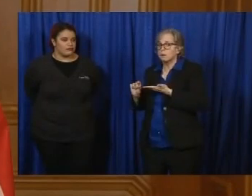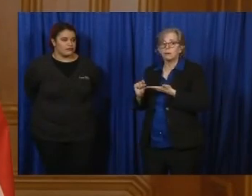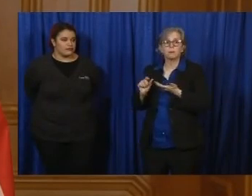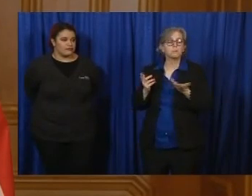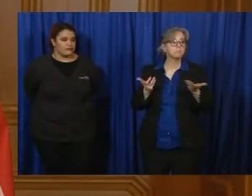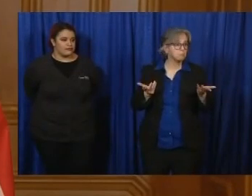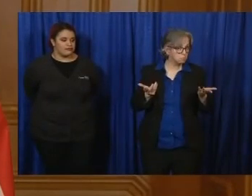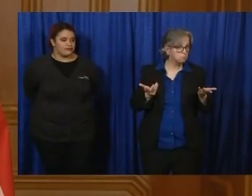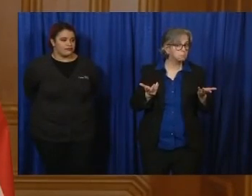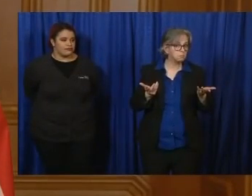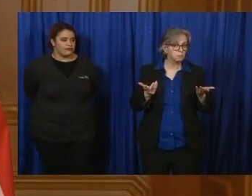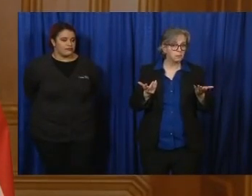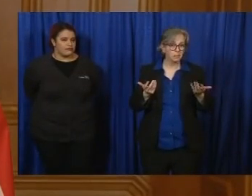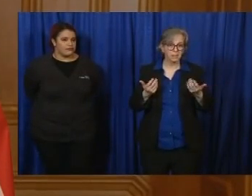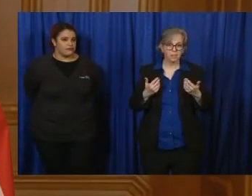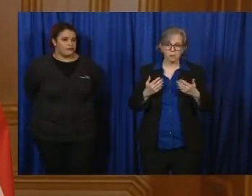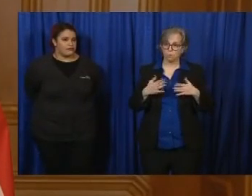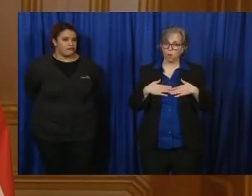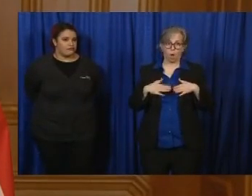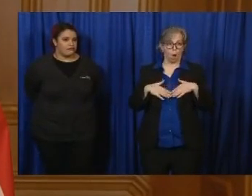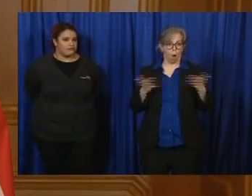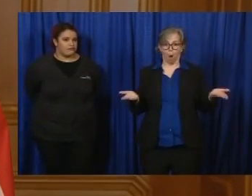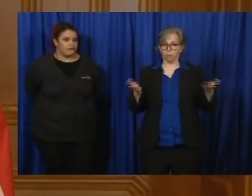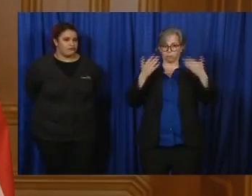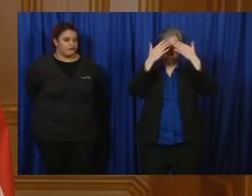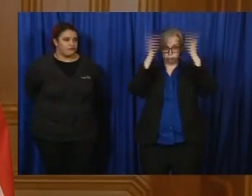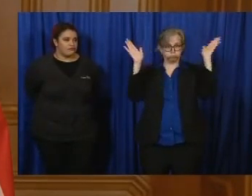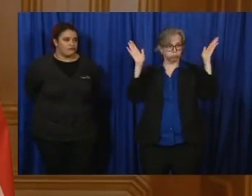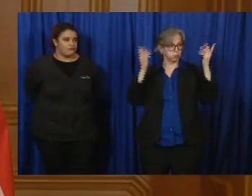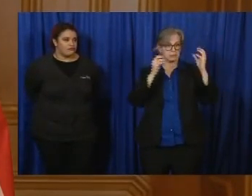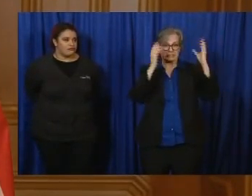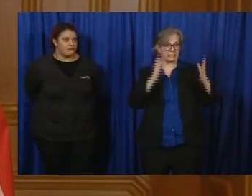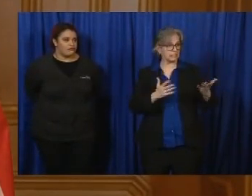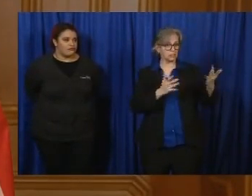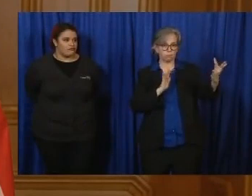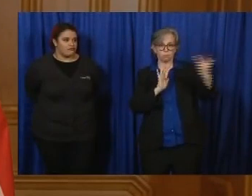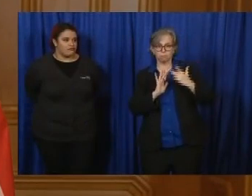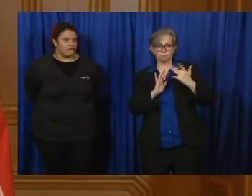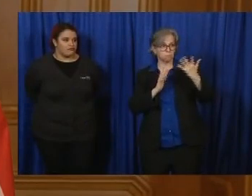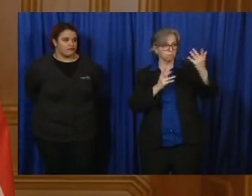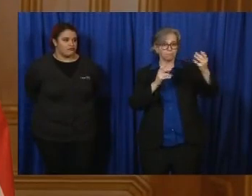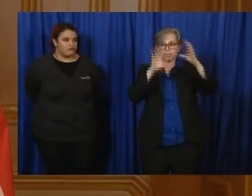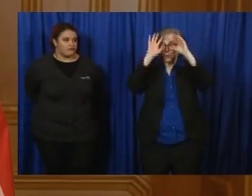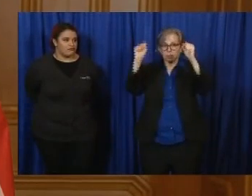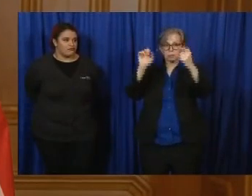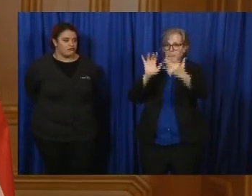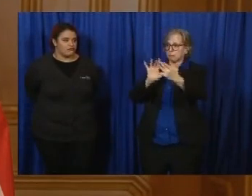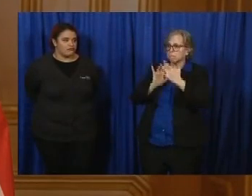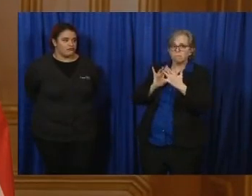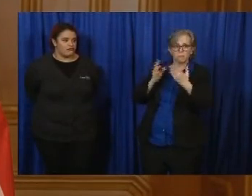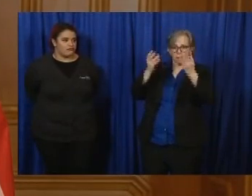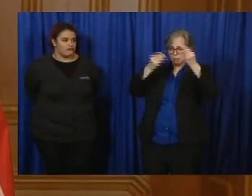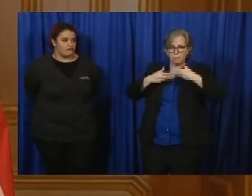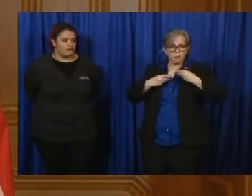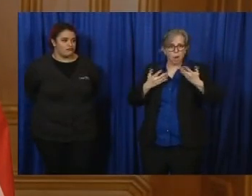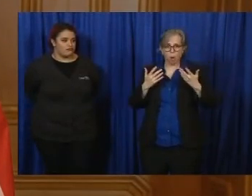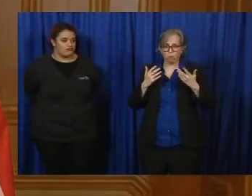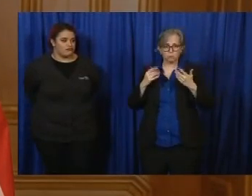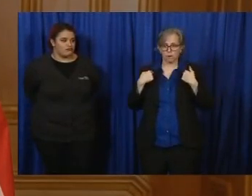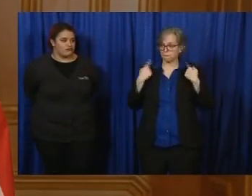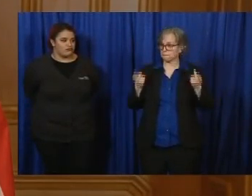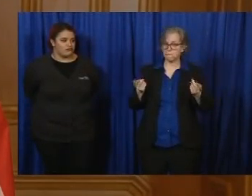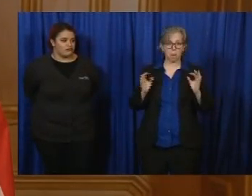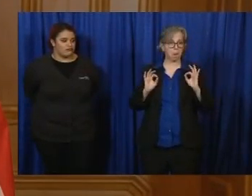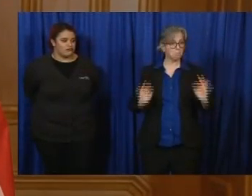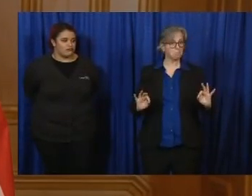very open to hear from teachers and from superintendents. That communication has been good. We encourage that